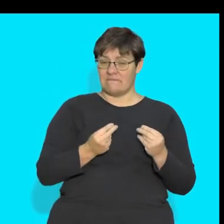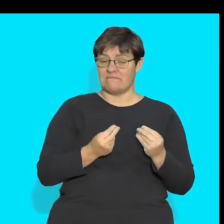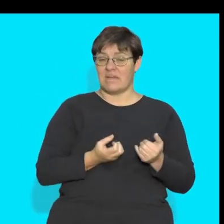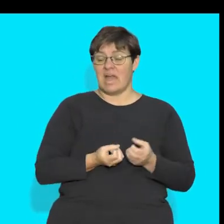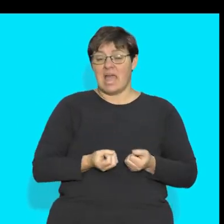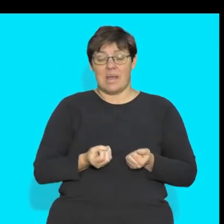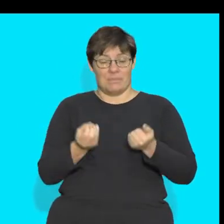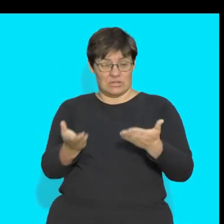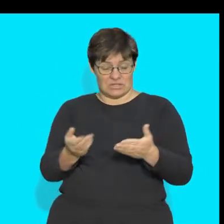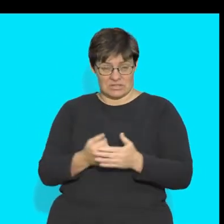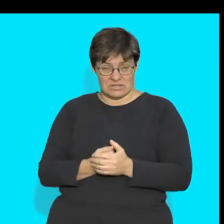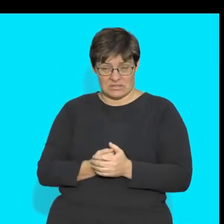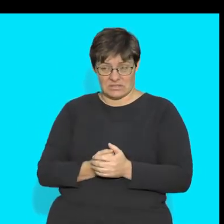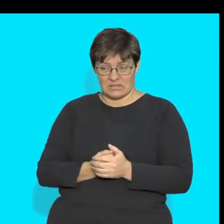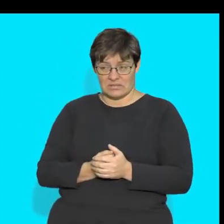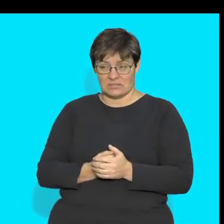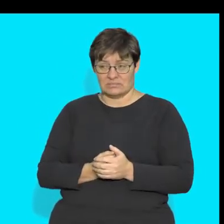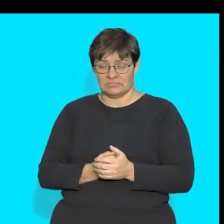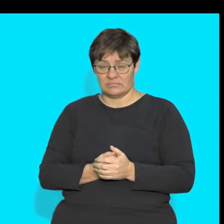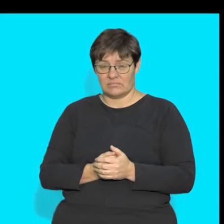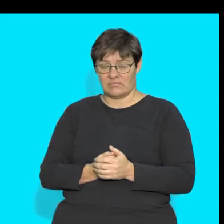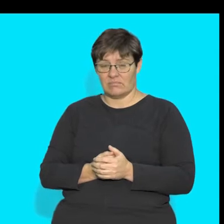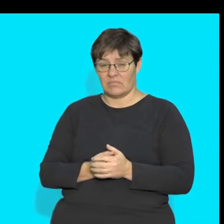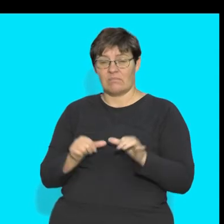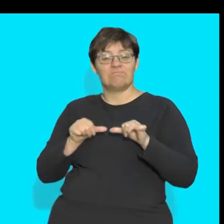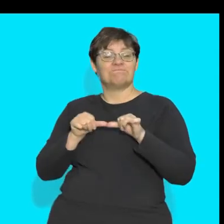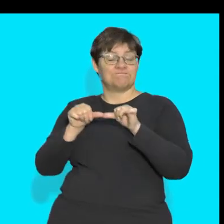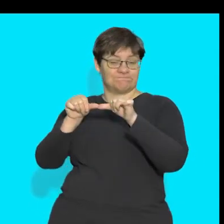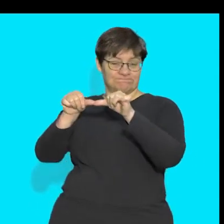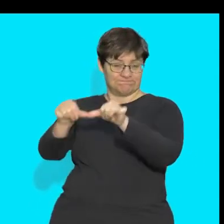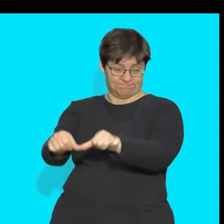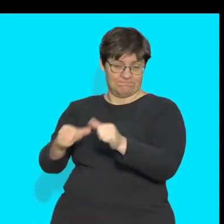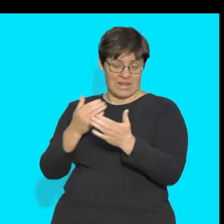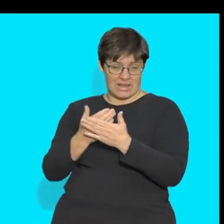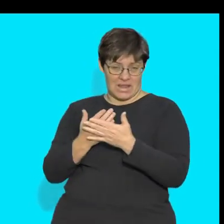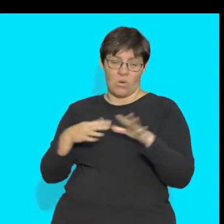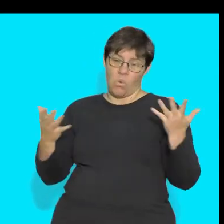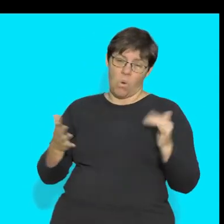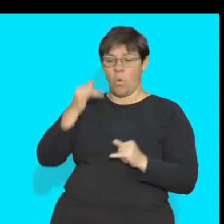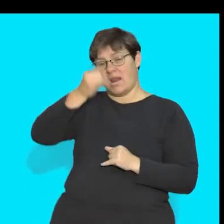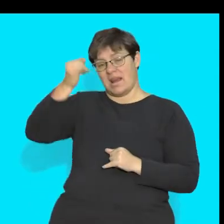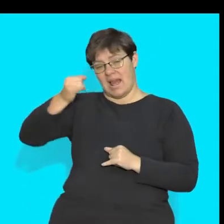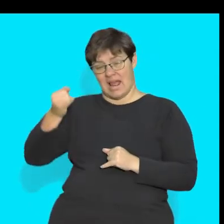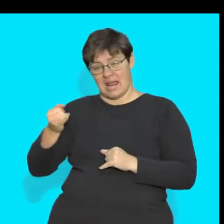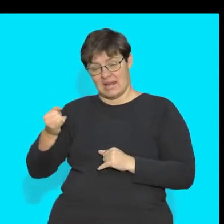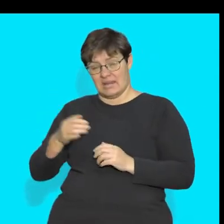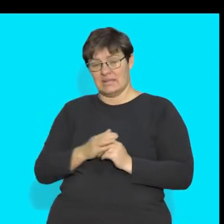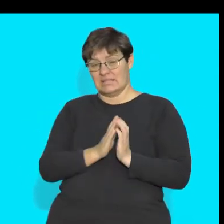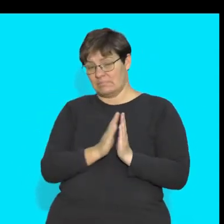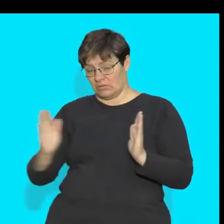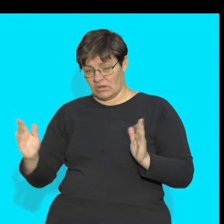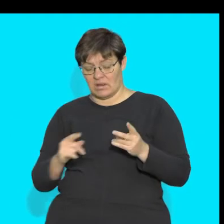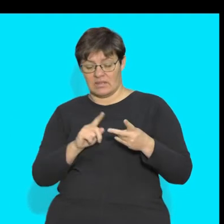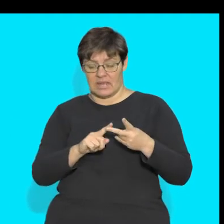emission, which of course can be continuous or a line spectrum, and then we